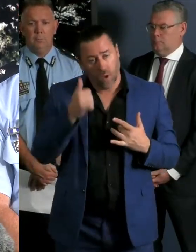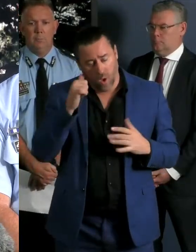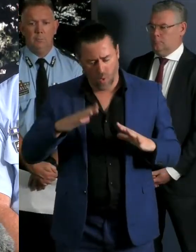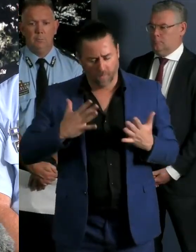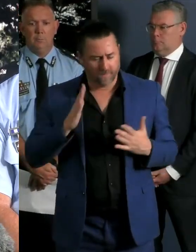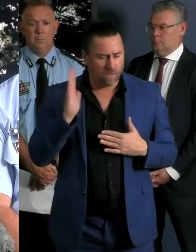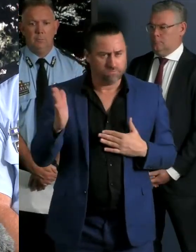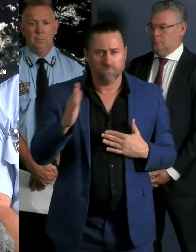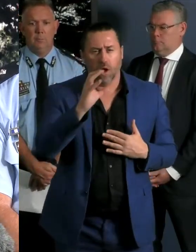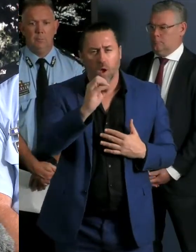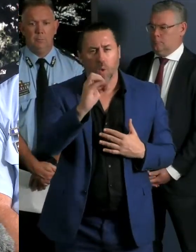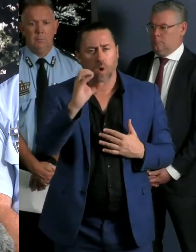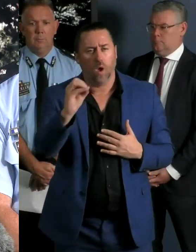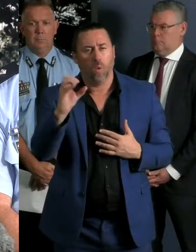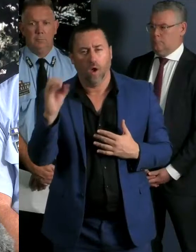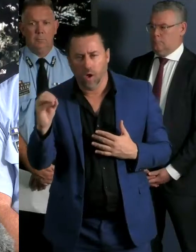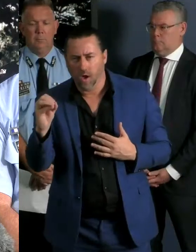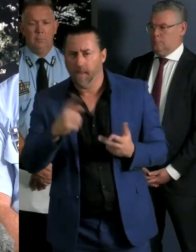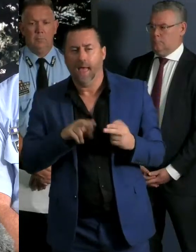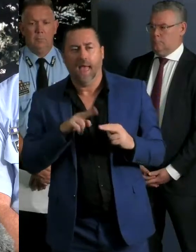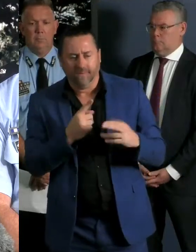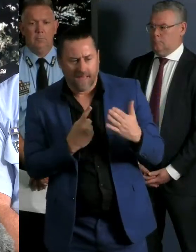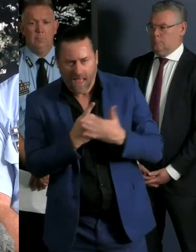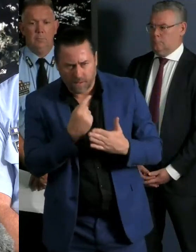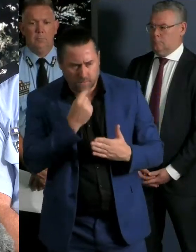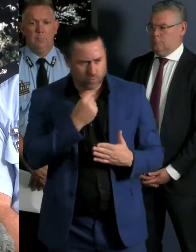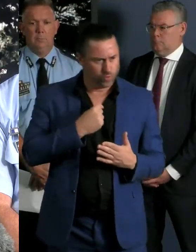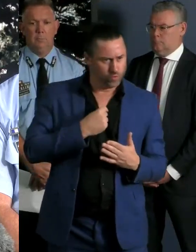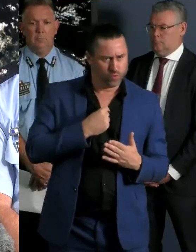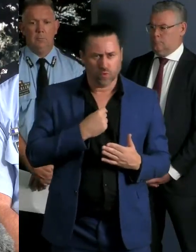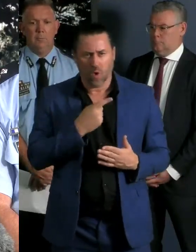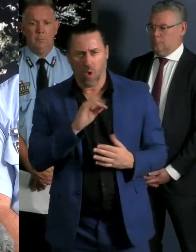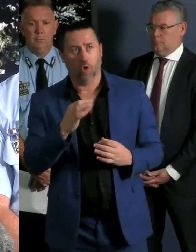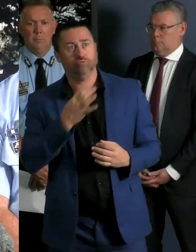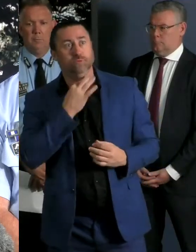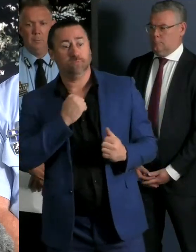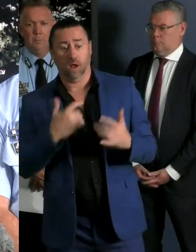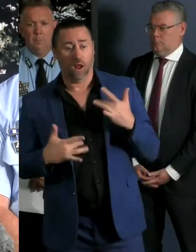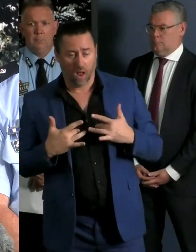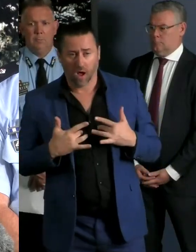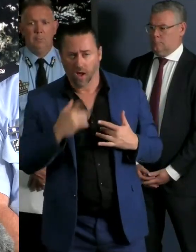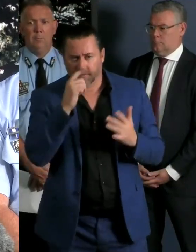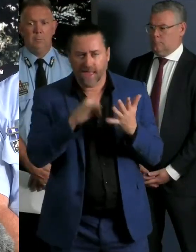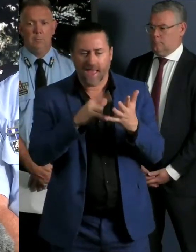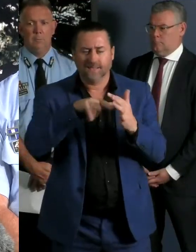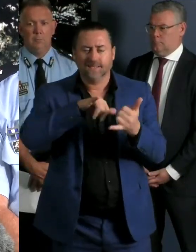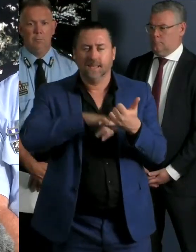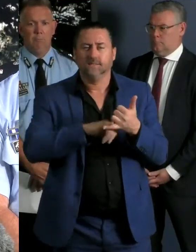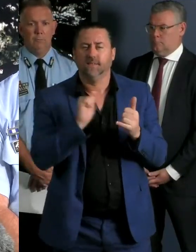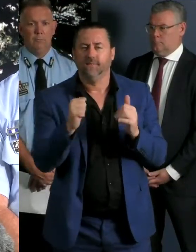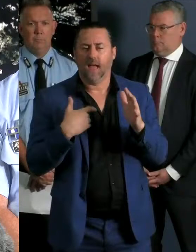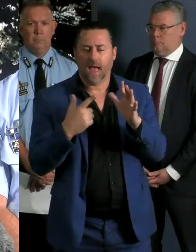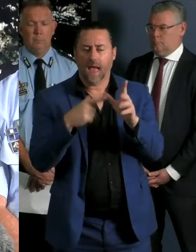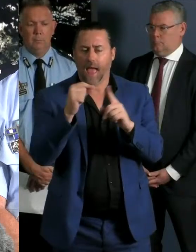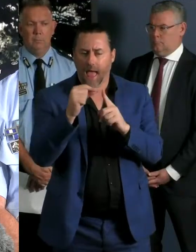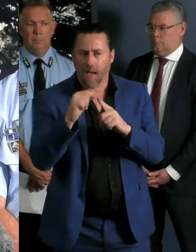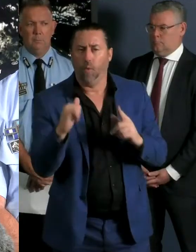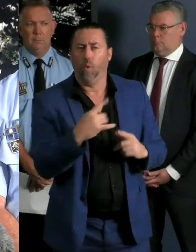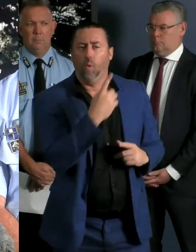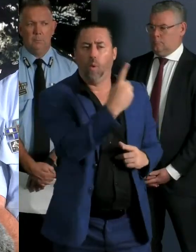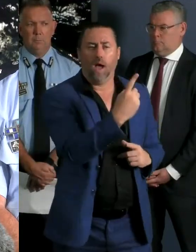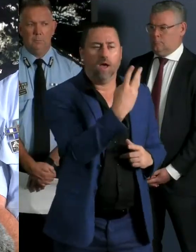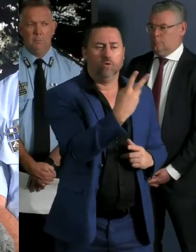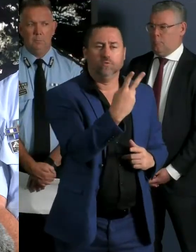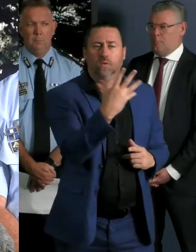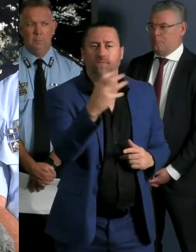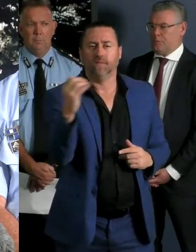000. If you need non-life-threatening support, 132 500 or the SES app is the best line for calling